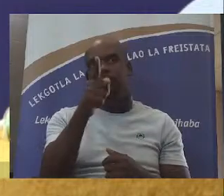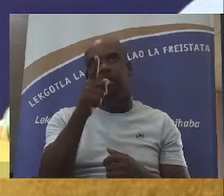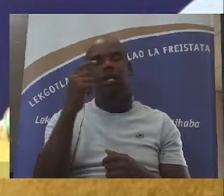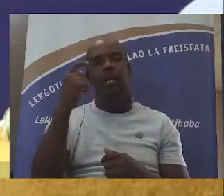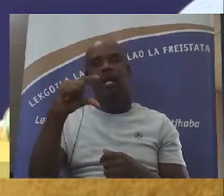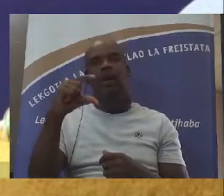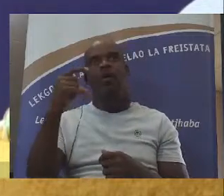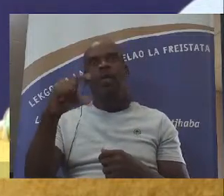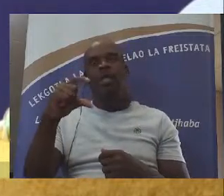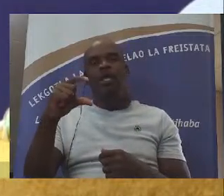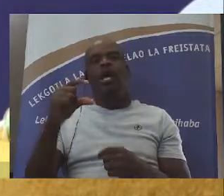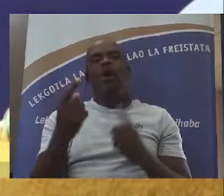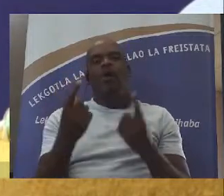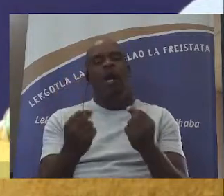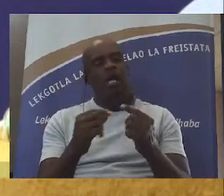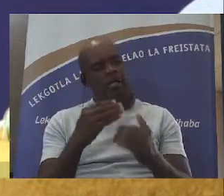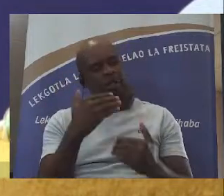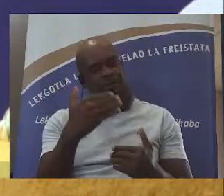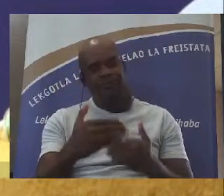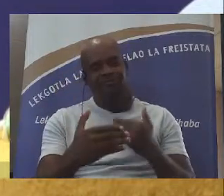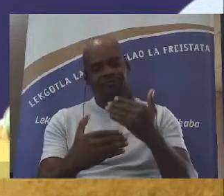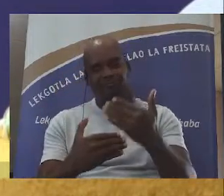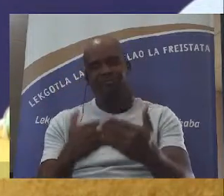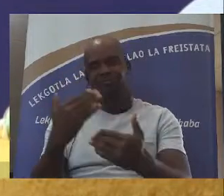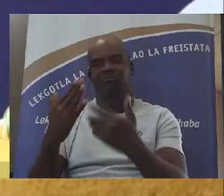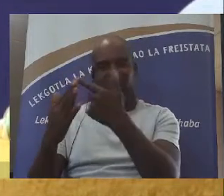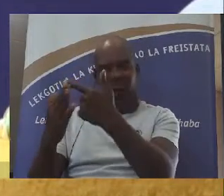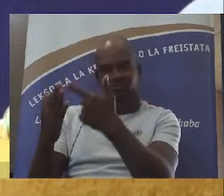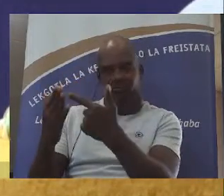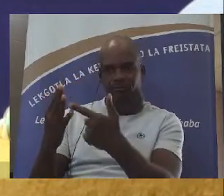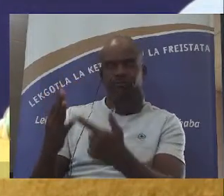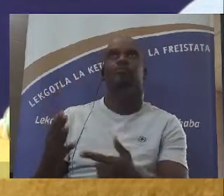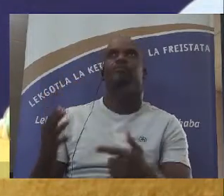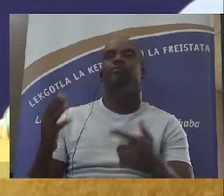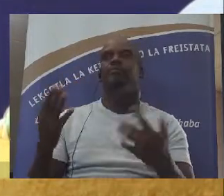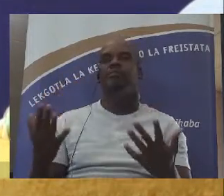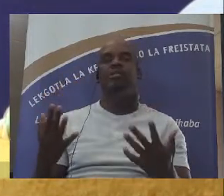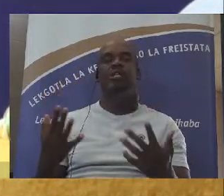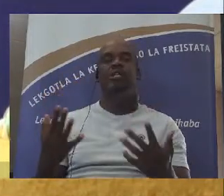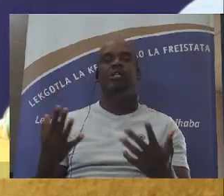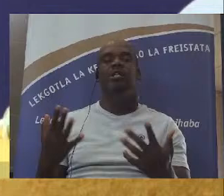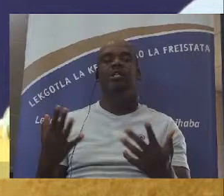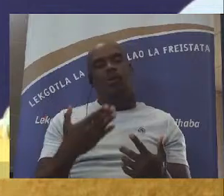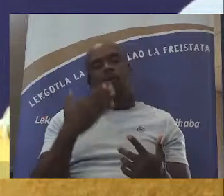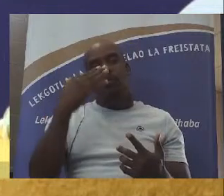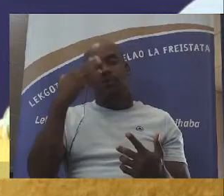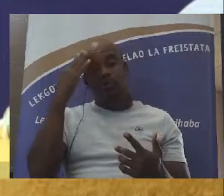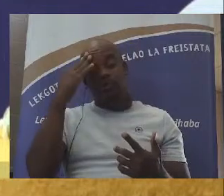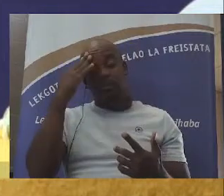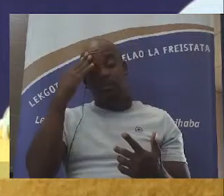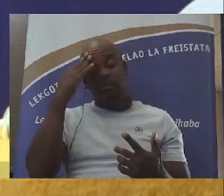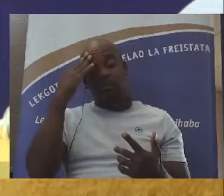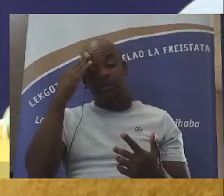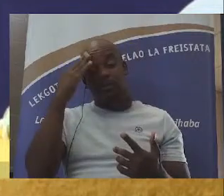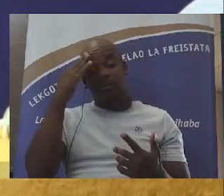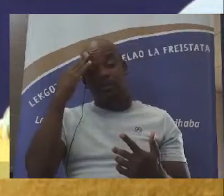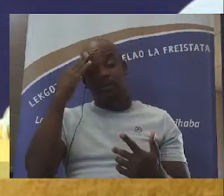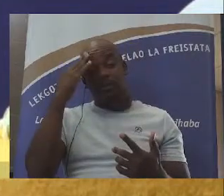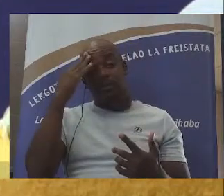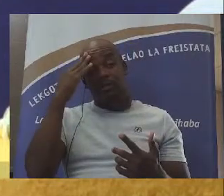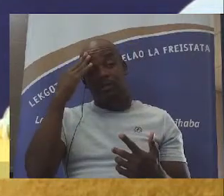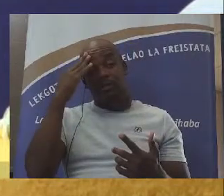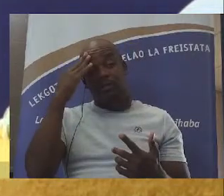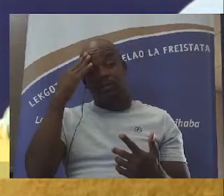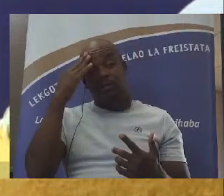o tla etsa ka tsela ena le ena le ena. Mme o itse ke batla o etse ke batla o ko